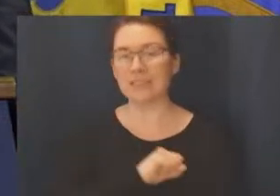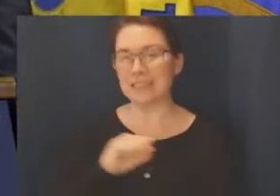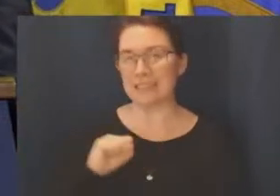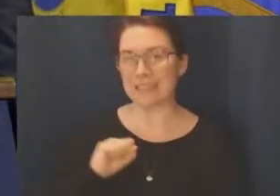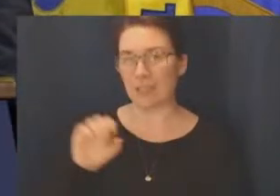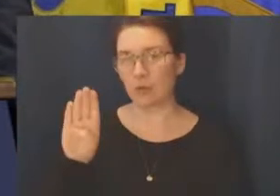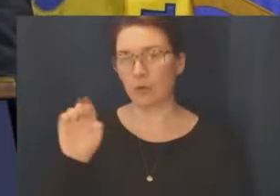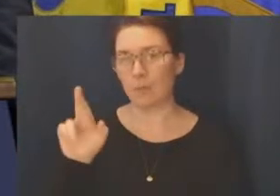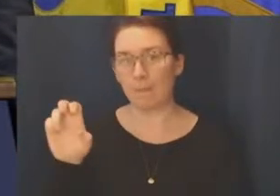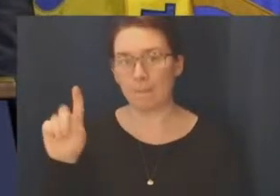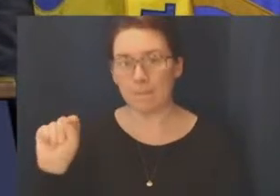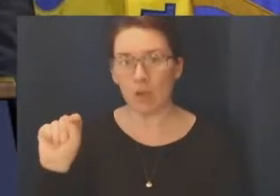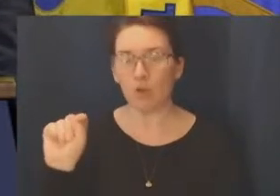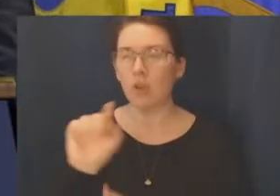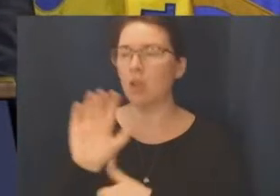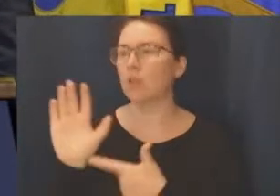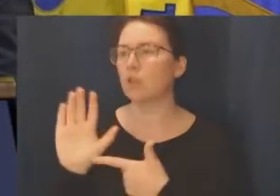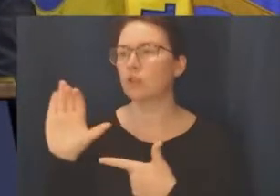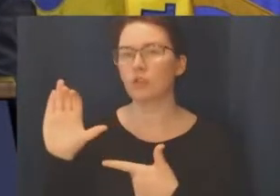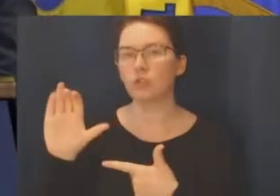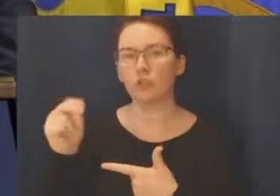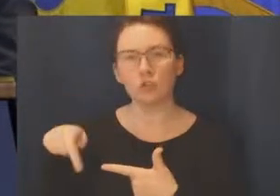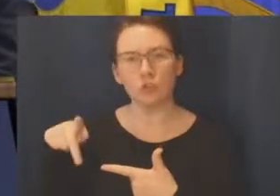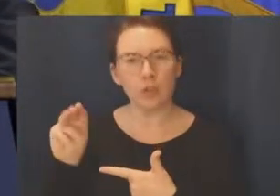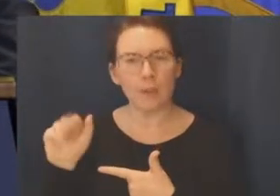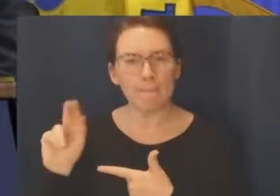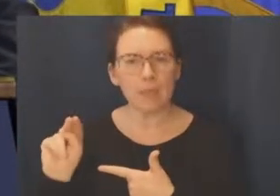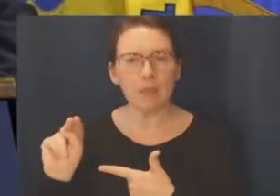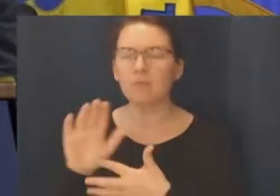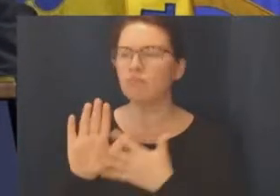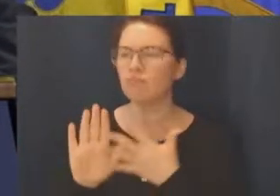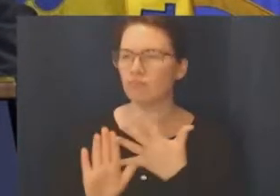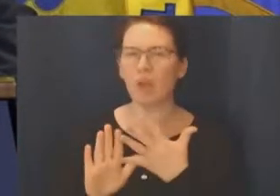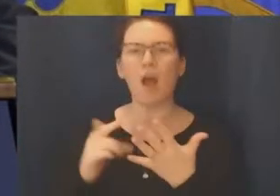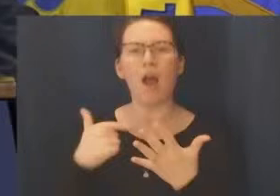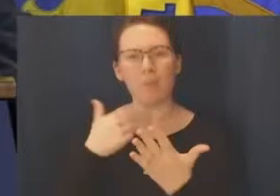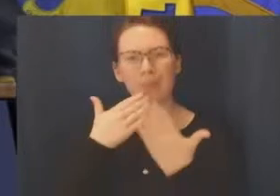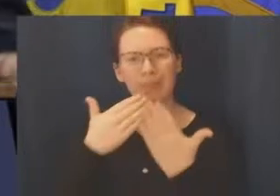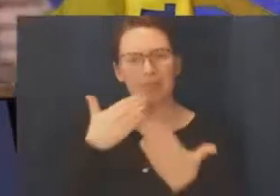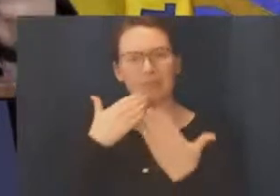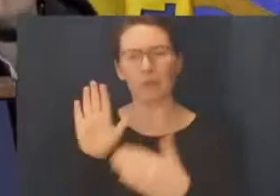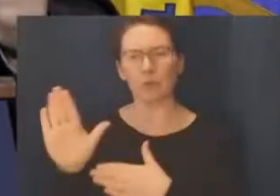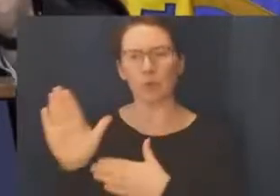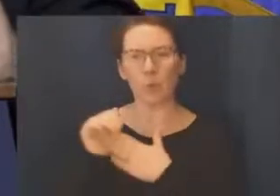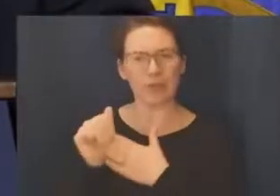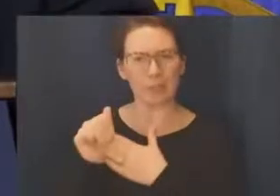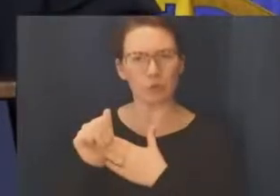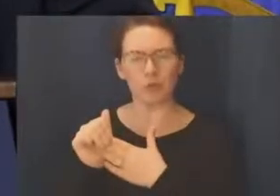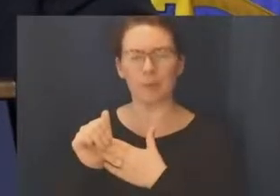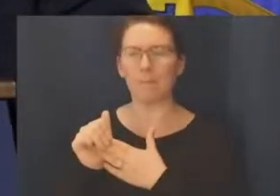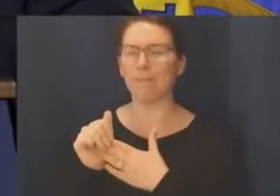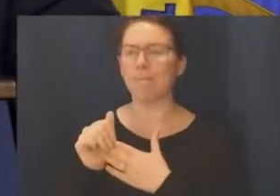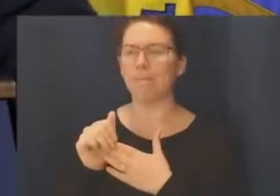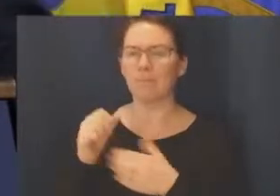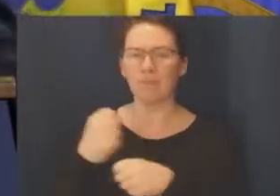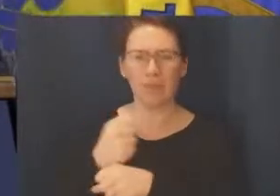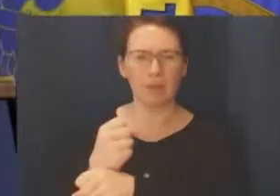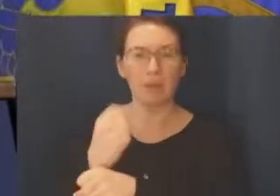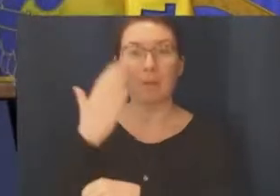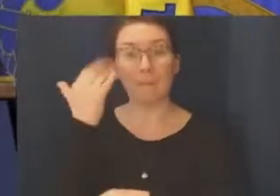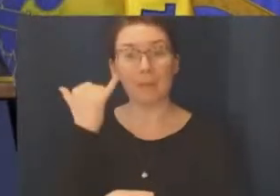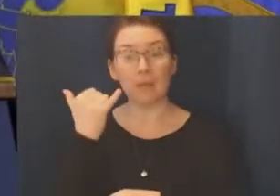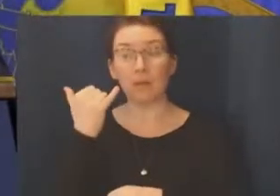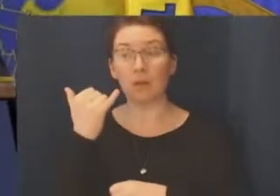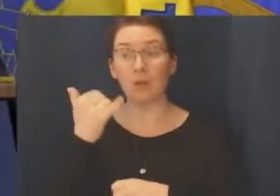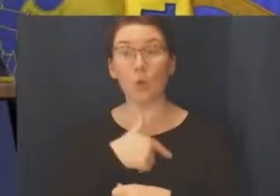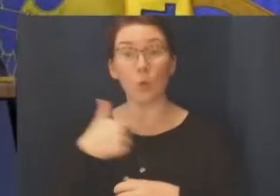Chapman, and there are a couple other folks here. I'm just grateful for your leadership on the ground, because when we win on all these issues, we win as a